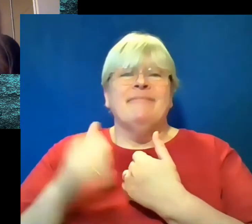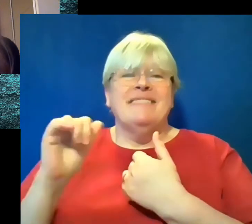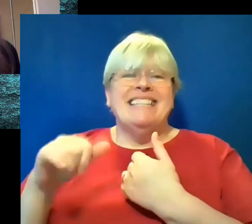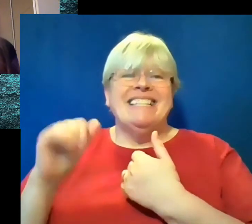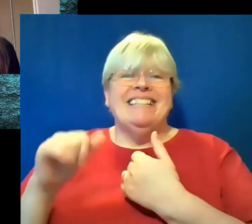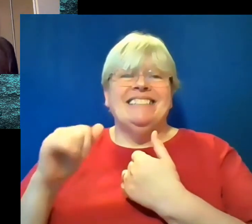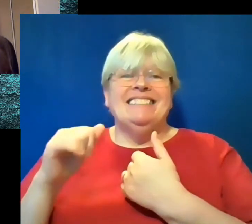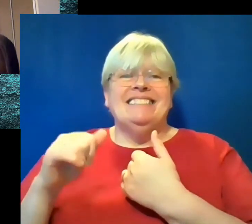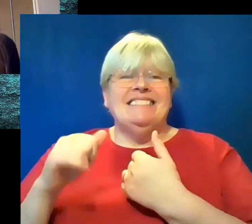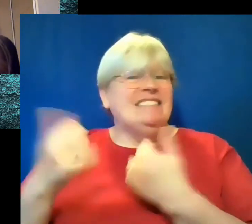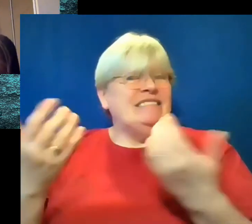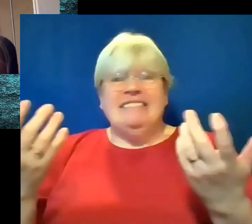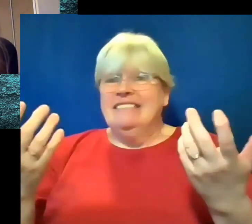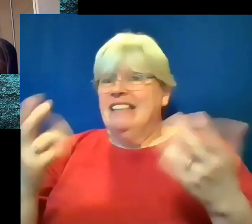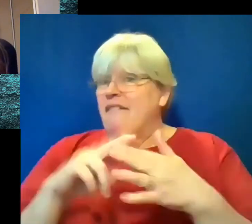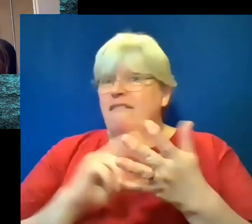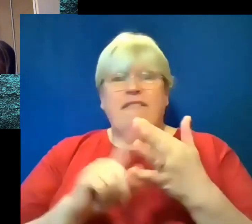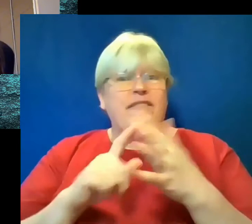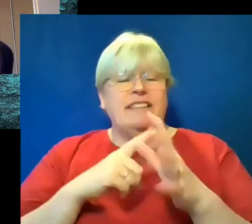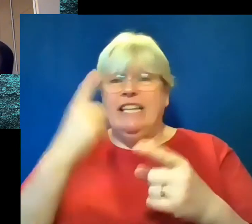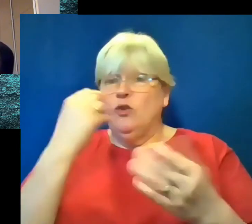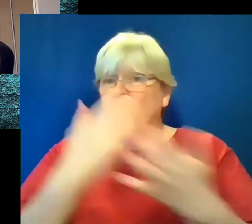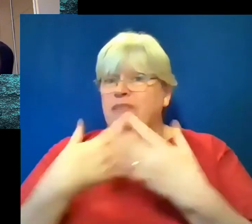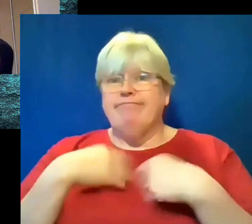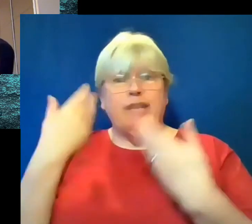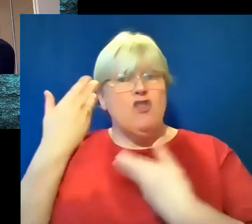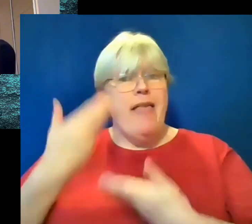age. Who knew that fleas could be so glamorous?